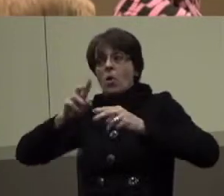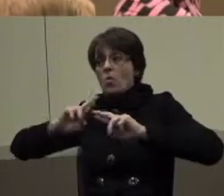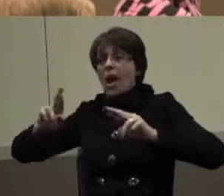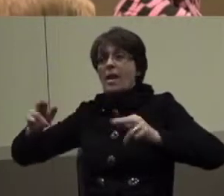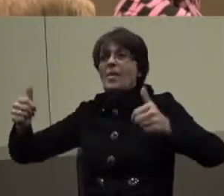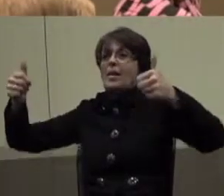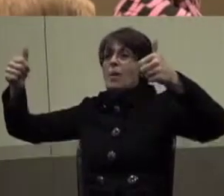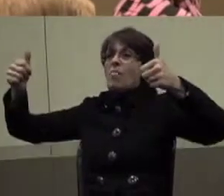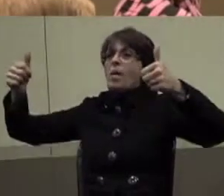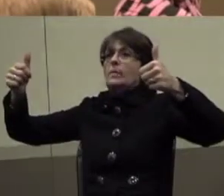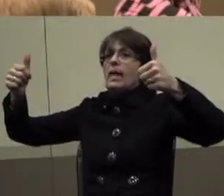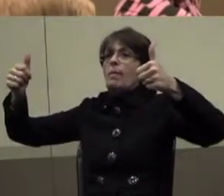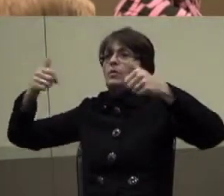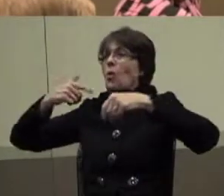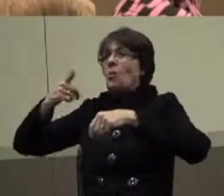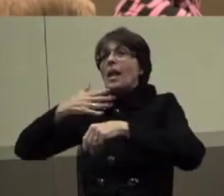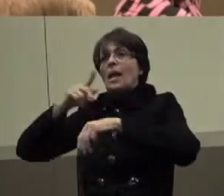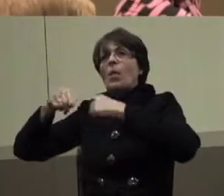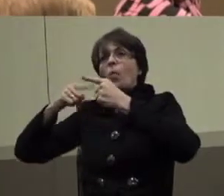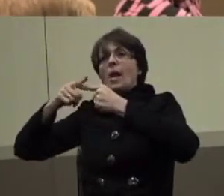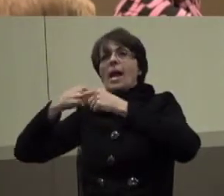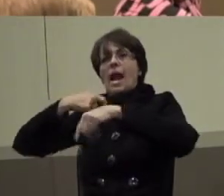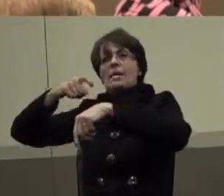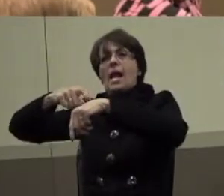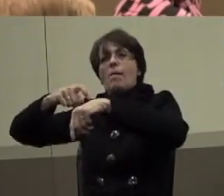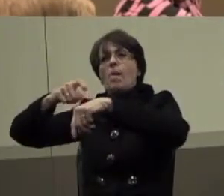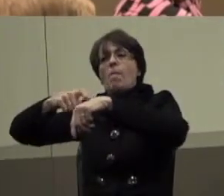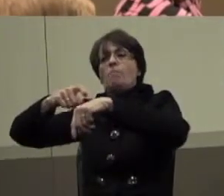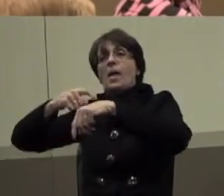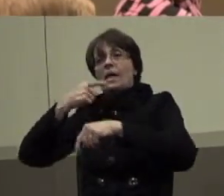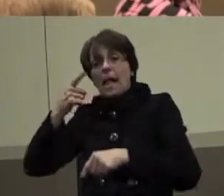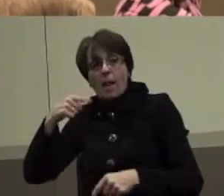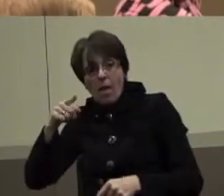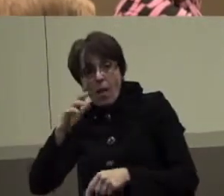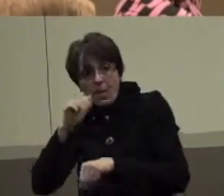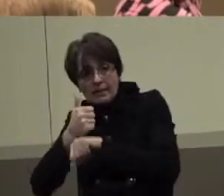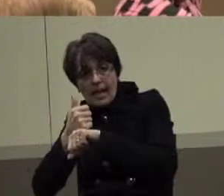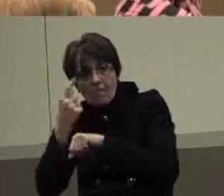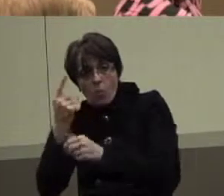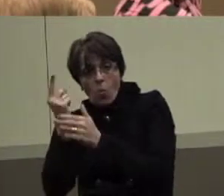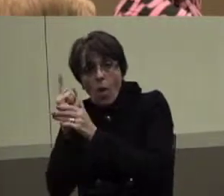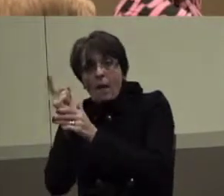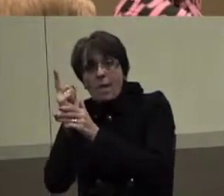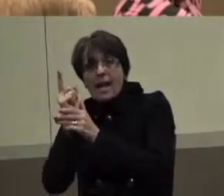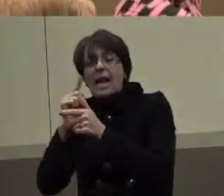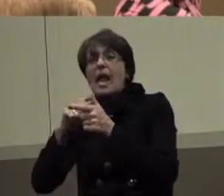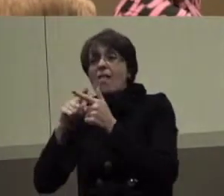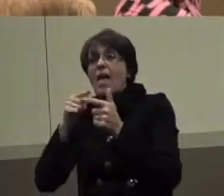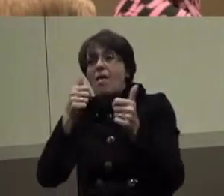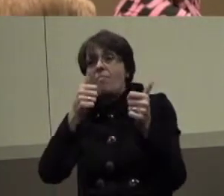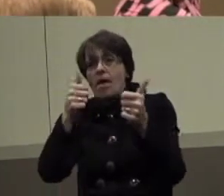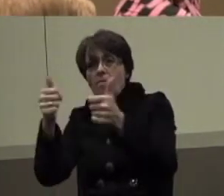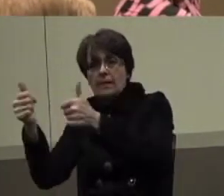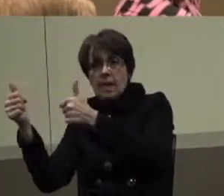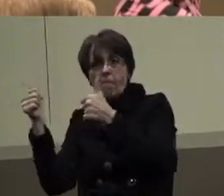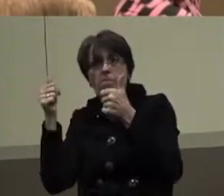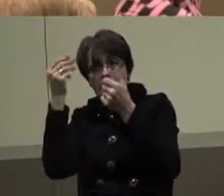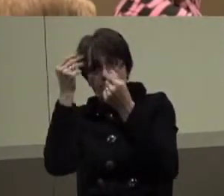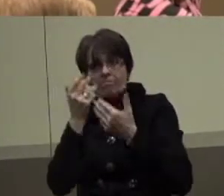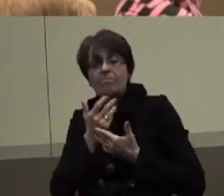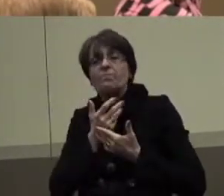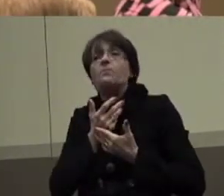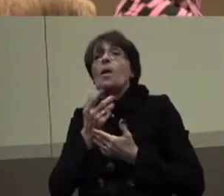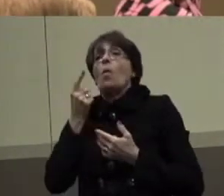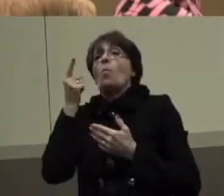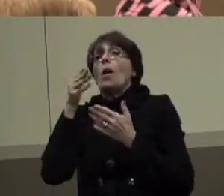they like when I time them. So I'm like, I'm going to set it for 1 minute. I want some thumbs up, so we all give our thumbs up. And then one